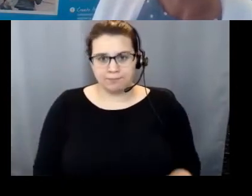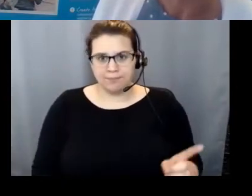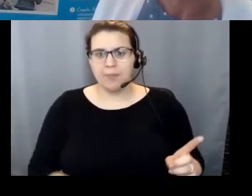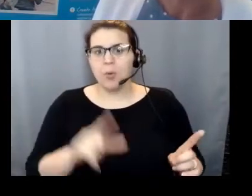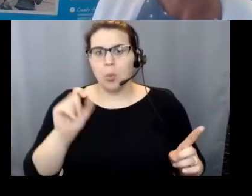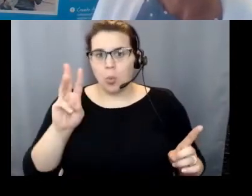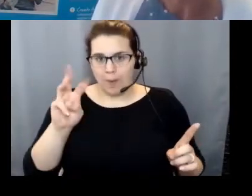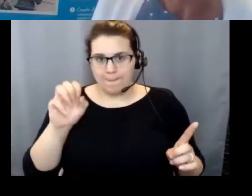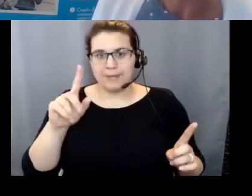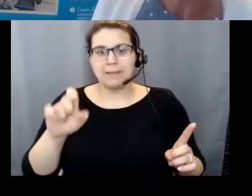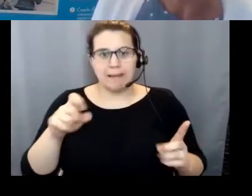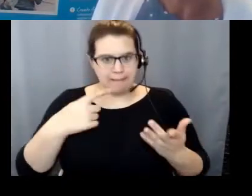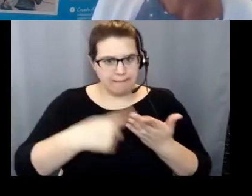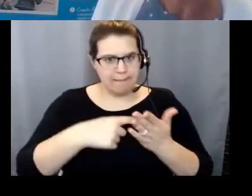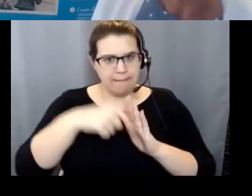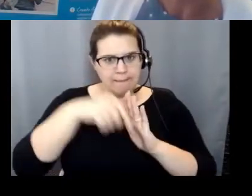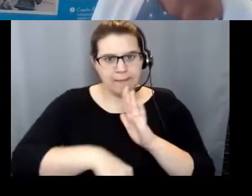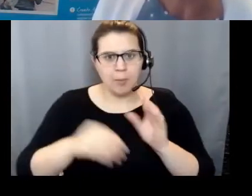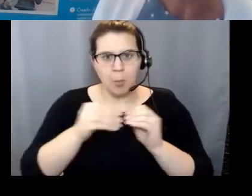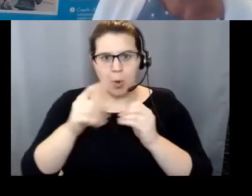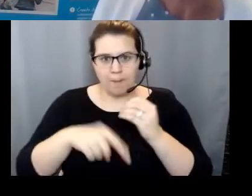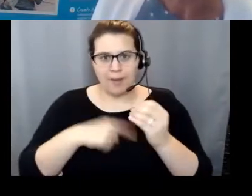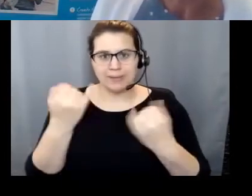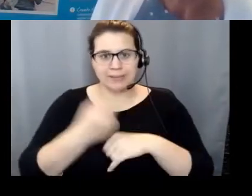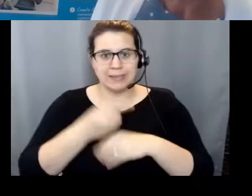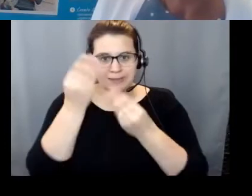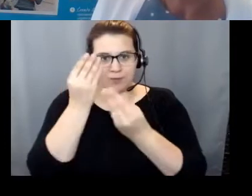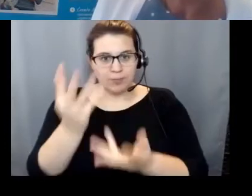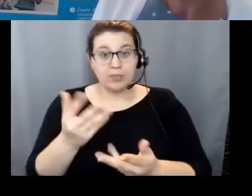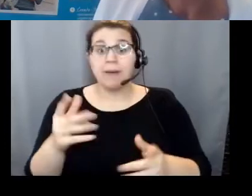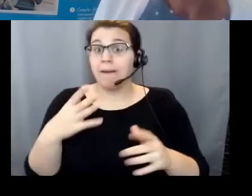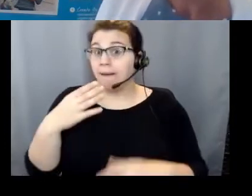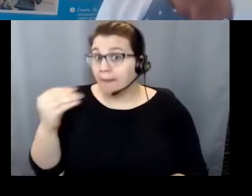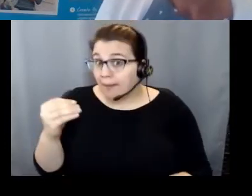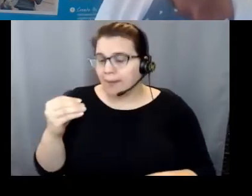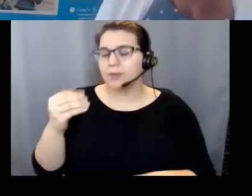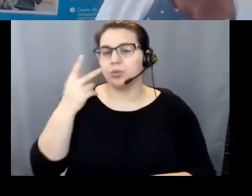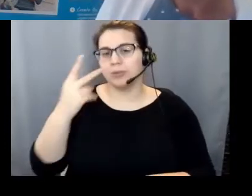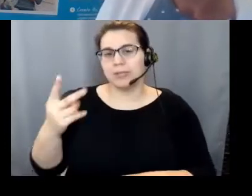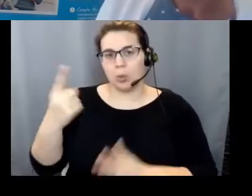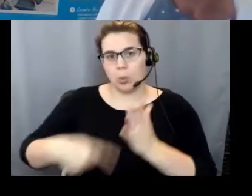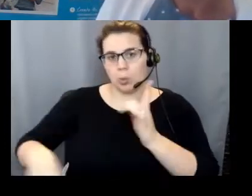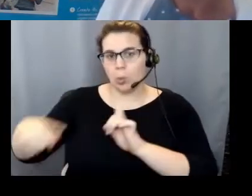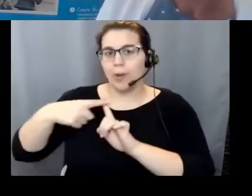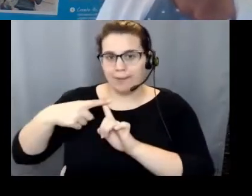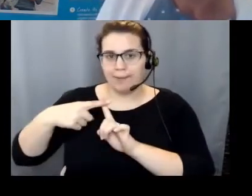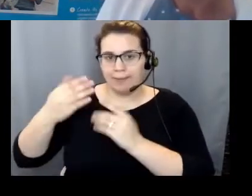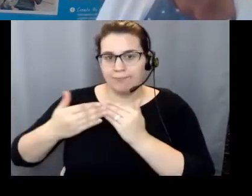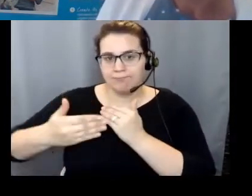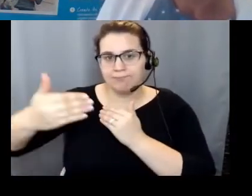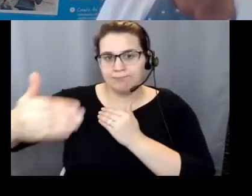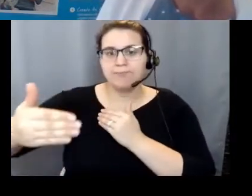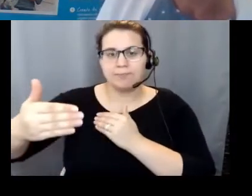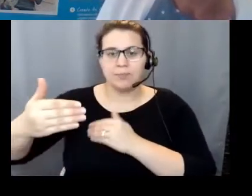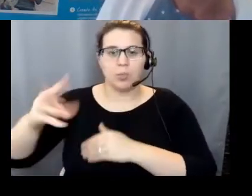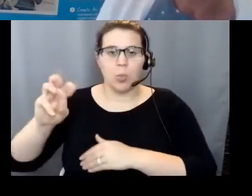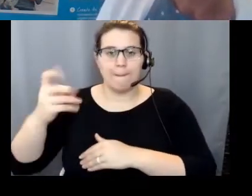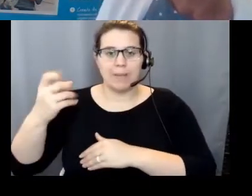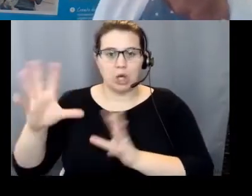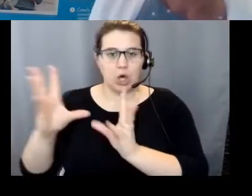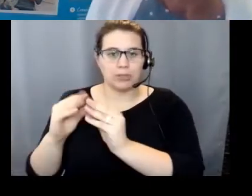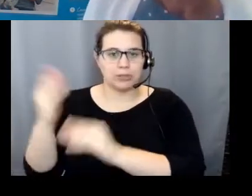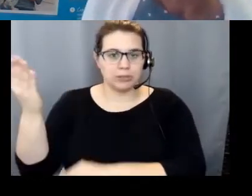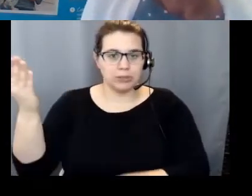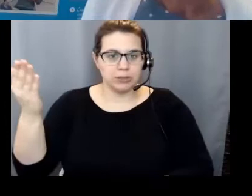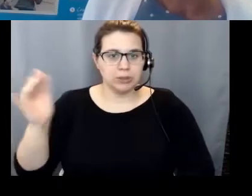with you today. This is also where you can find the link to the dates for the upcoming WVABLE webinars, and that is located right